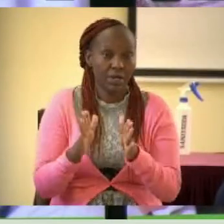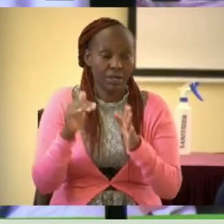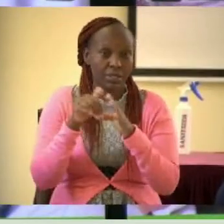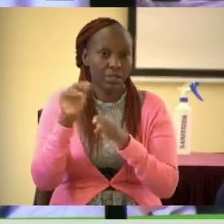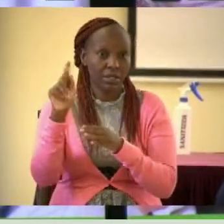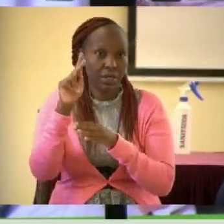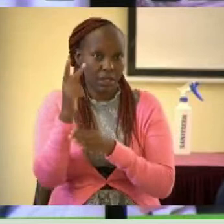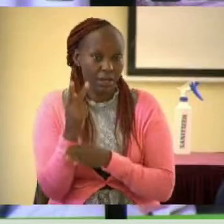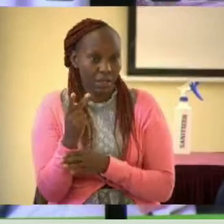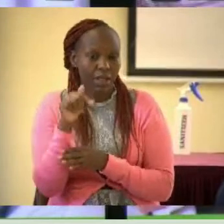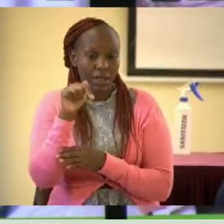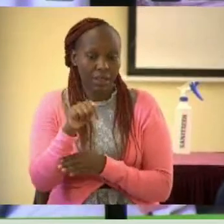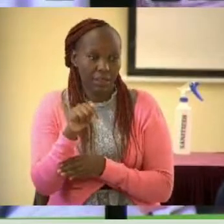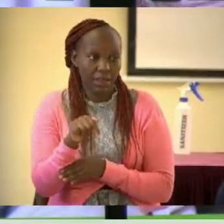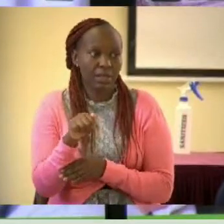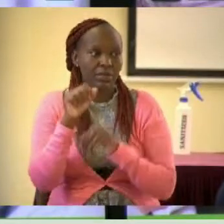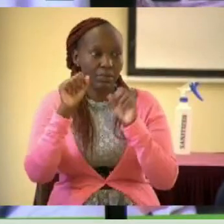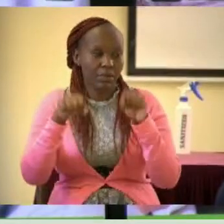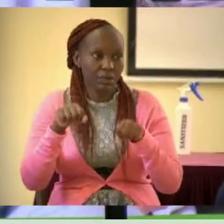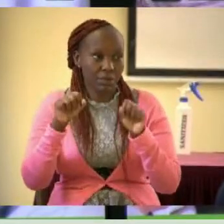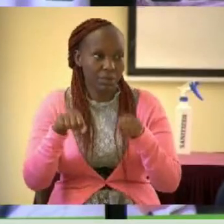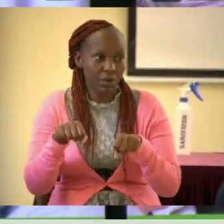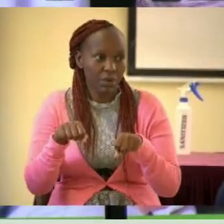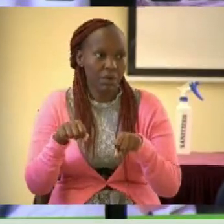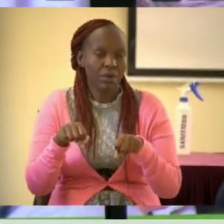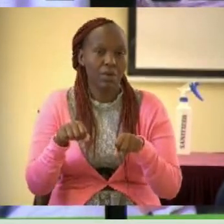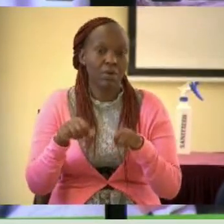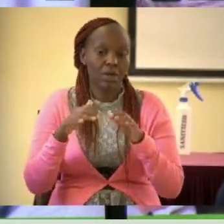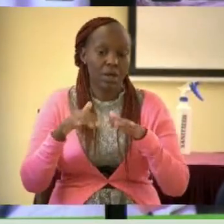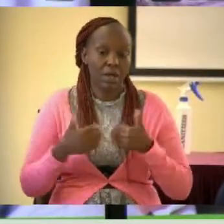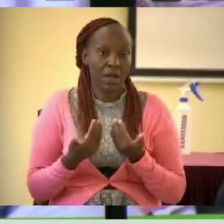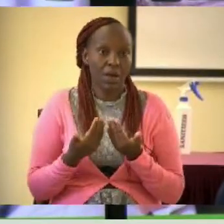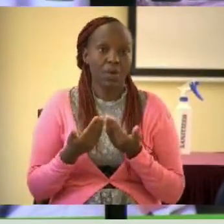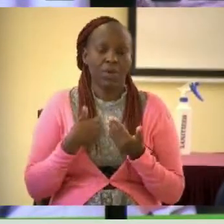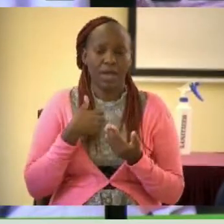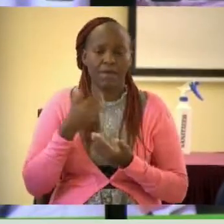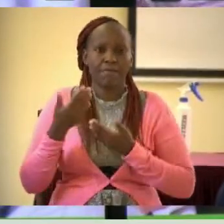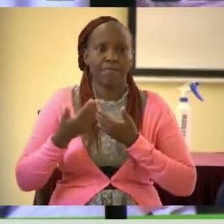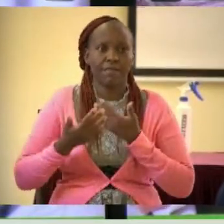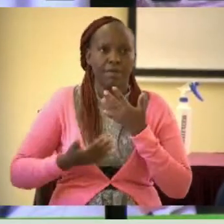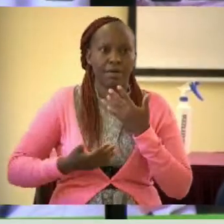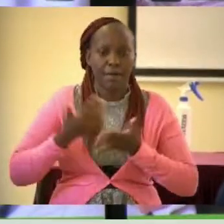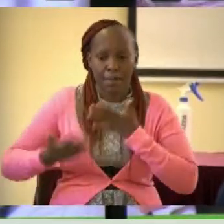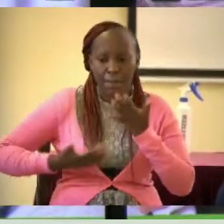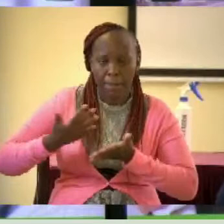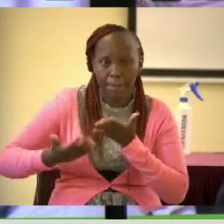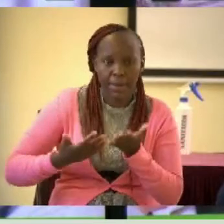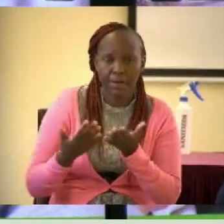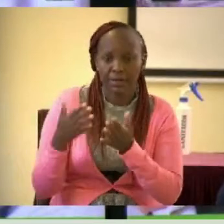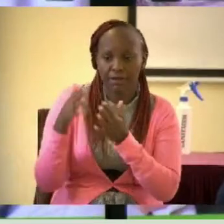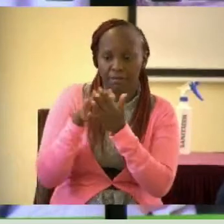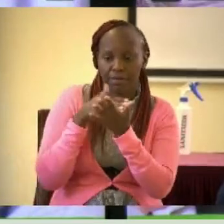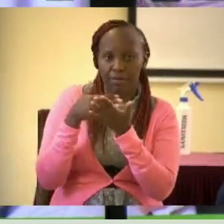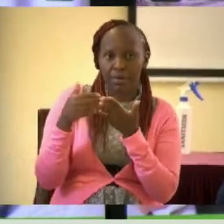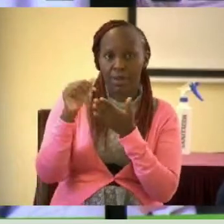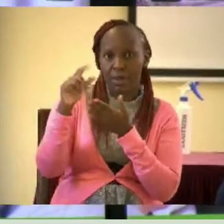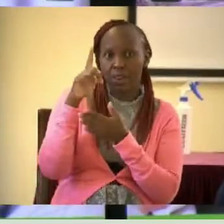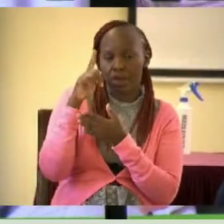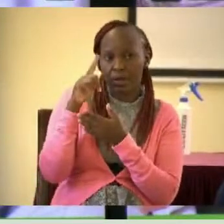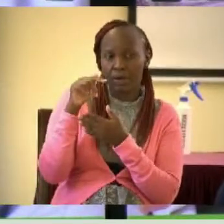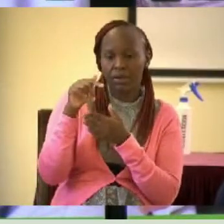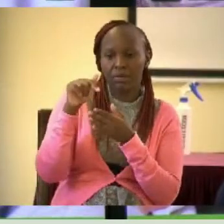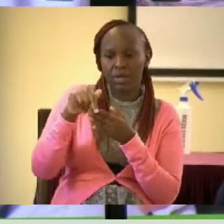Kenya. This has been made possible by a robust legal framework, particularly the Legal Aid Act